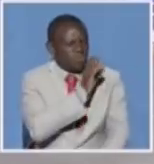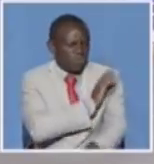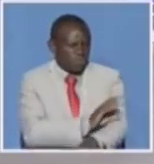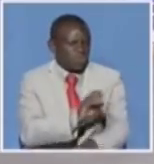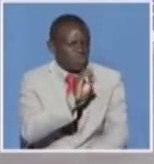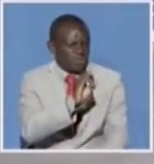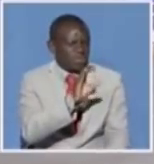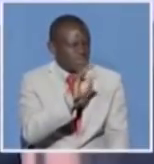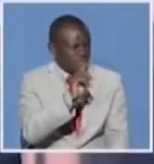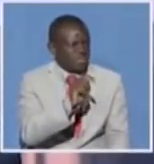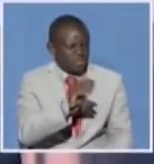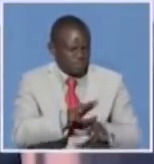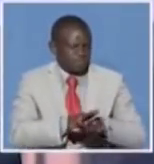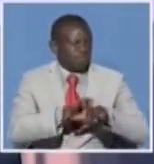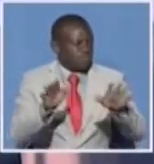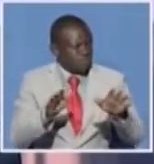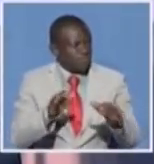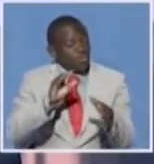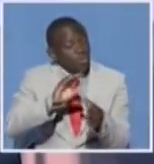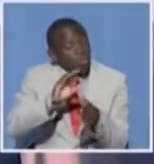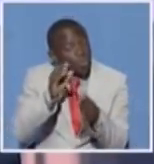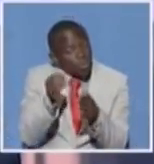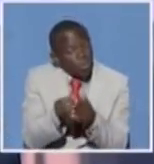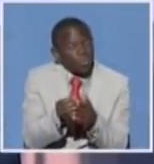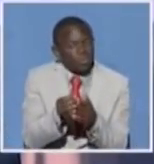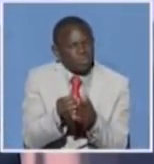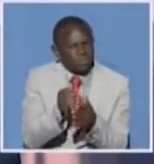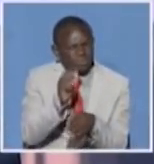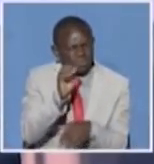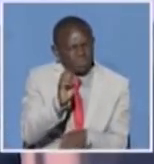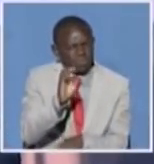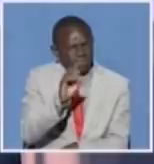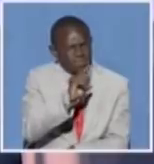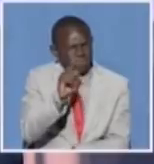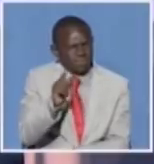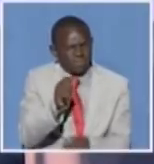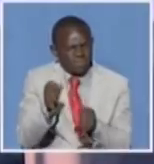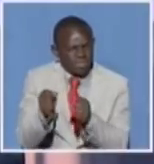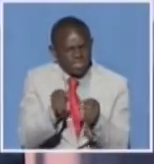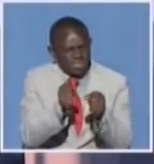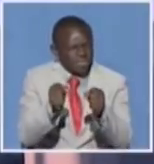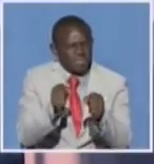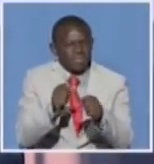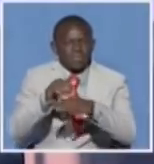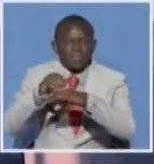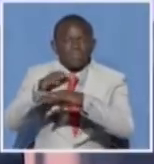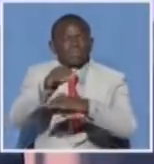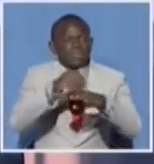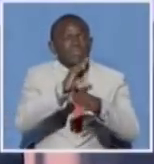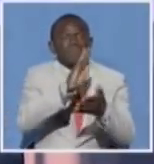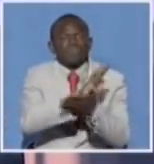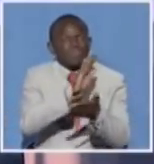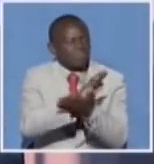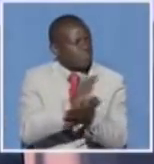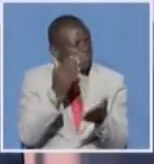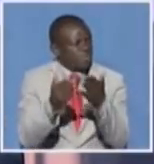use the Electoral Commission of Zambia system of delivering these papers a few days before, maybe 1 day or 2 days, using Zambia